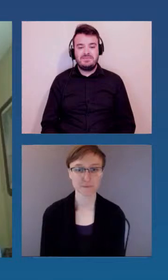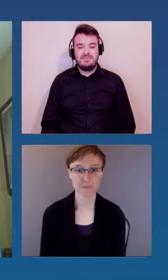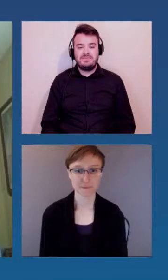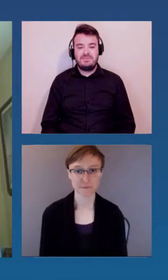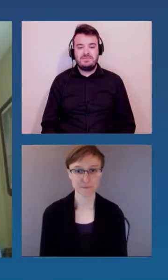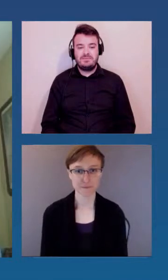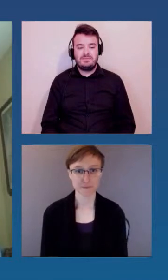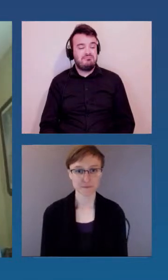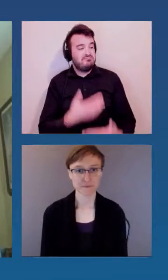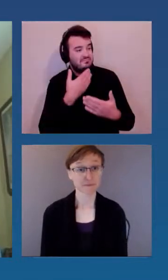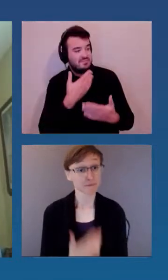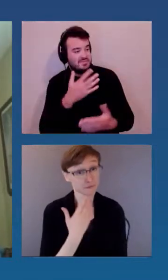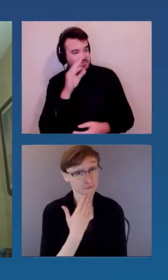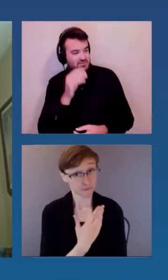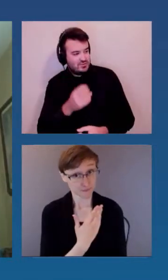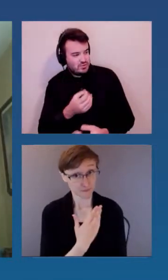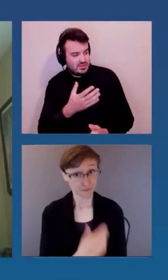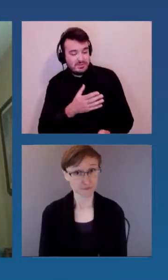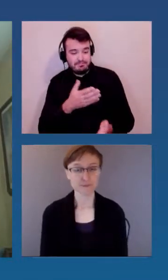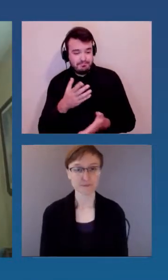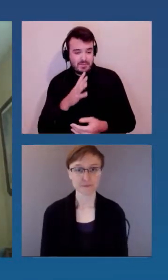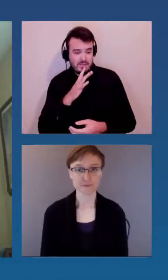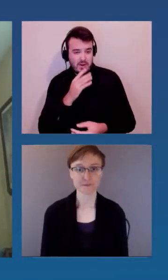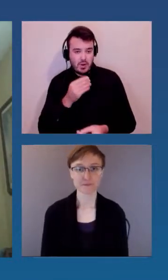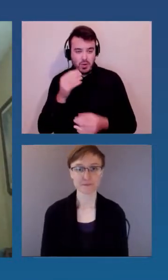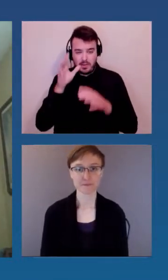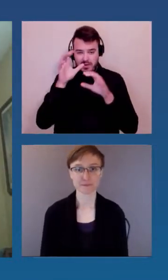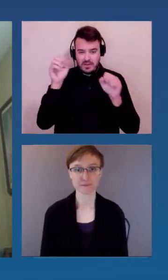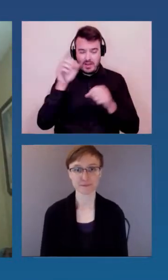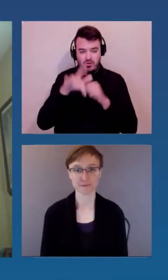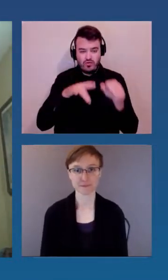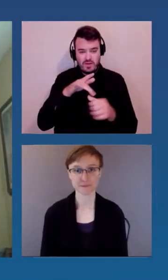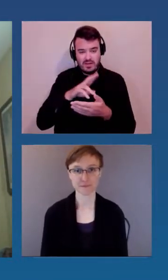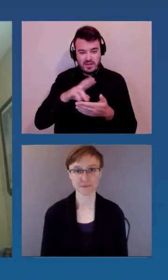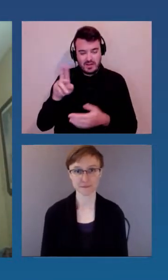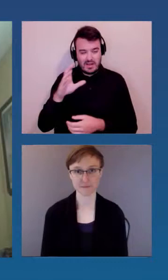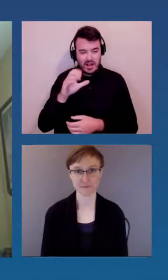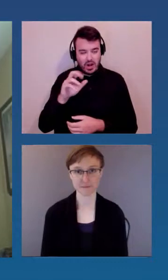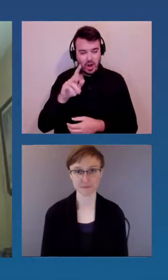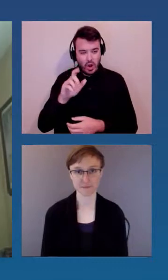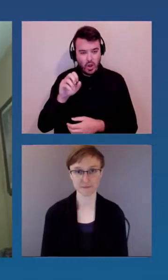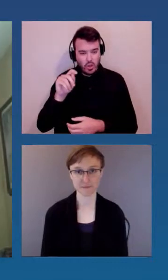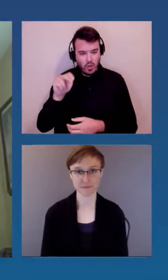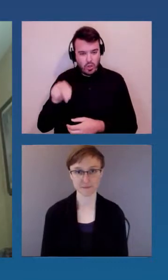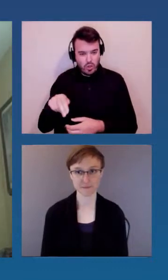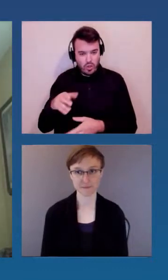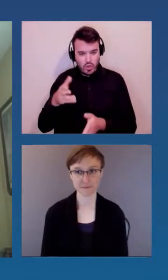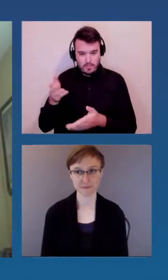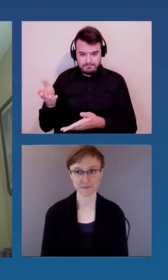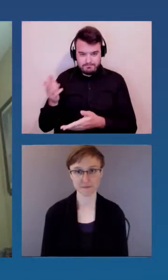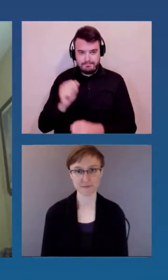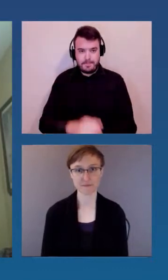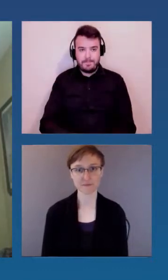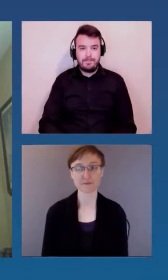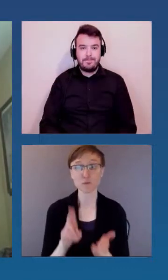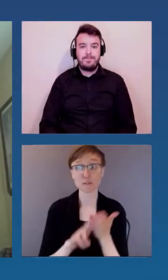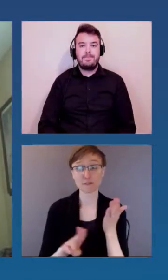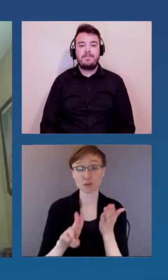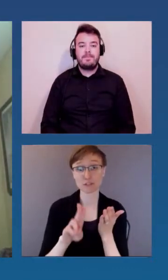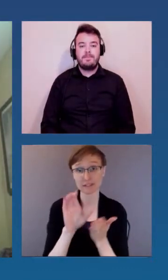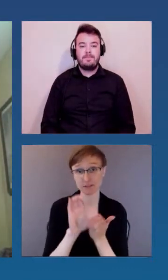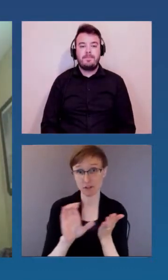those around us. We know that this fall term will be filled with new experiences and new challenges, but I believe that with